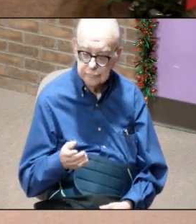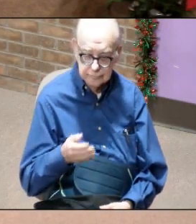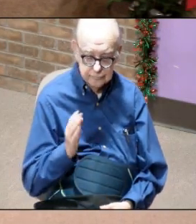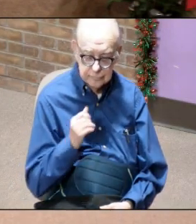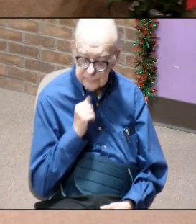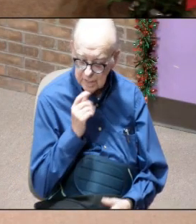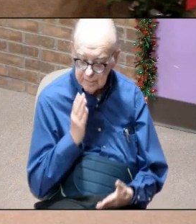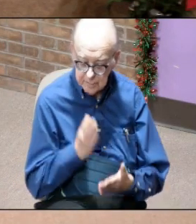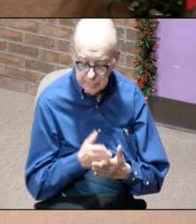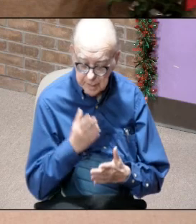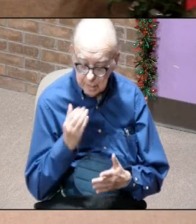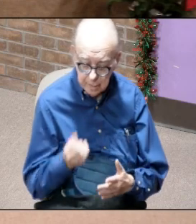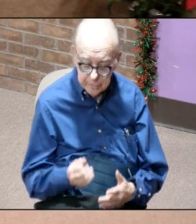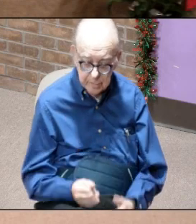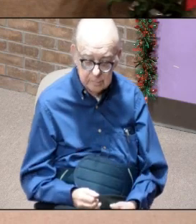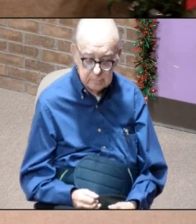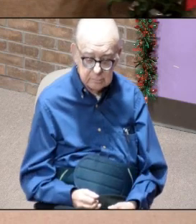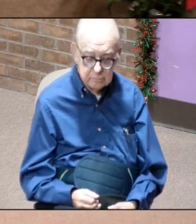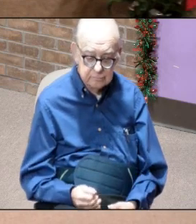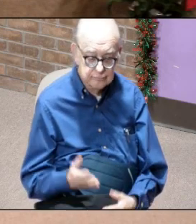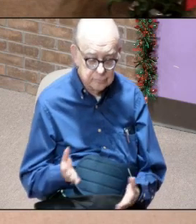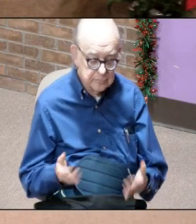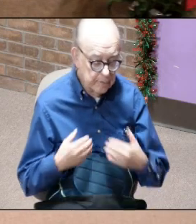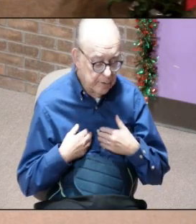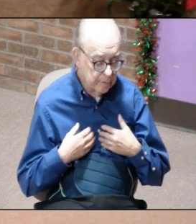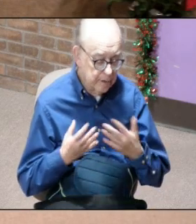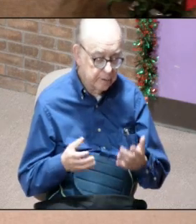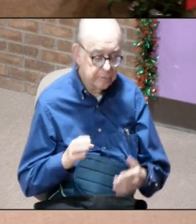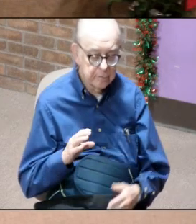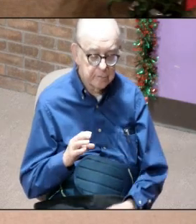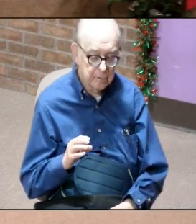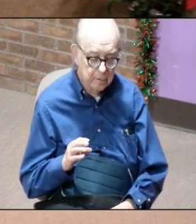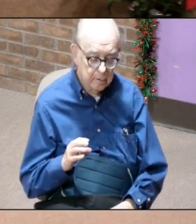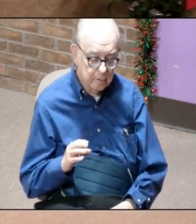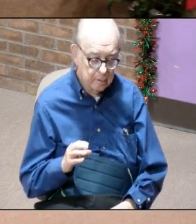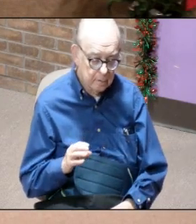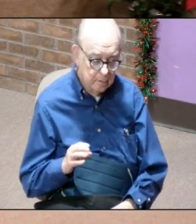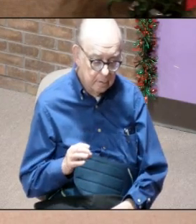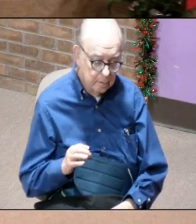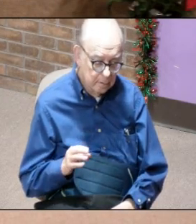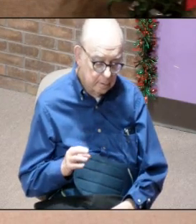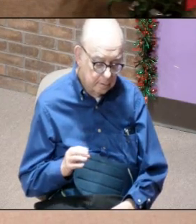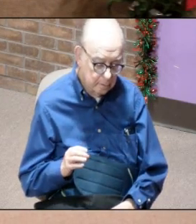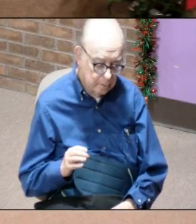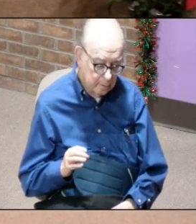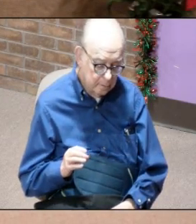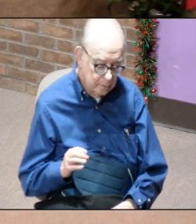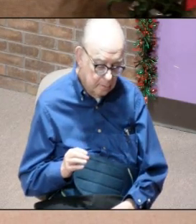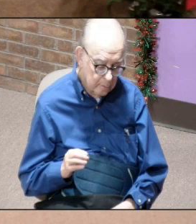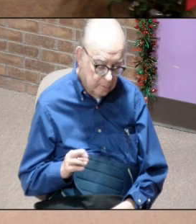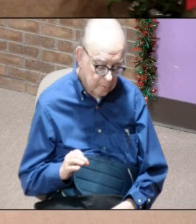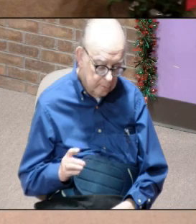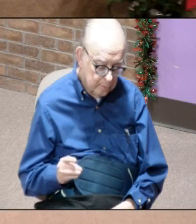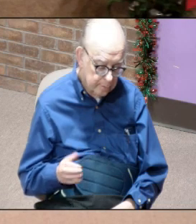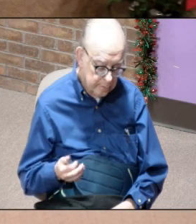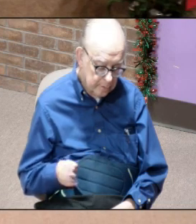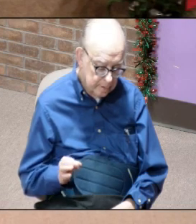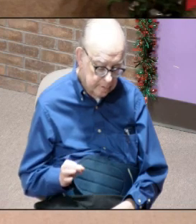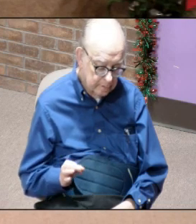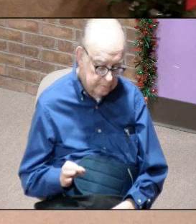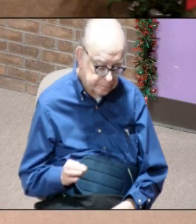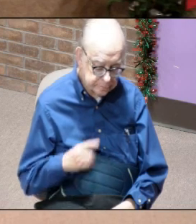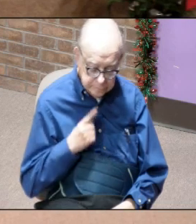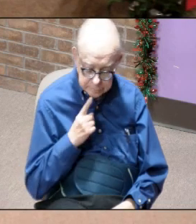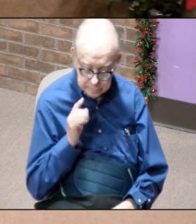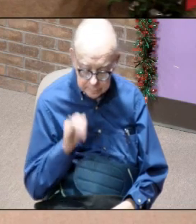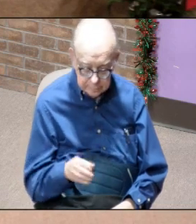us to stop because you might catch it. You might. We might. You may